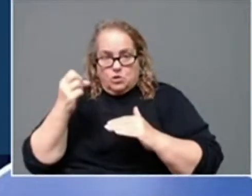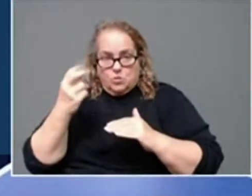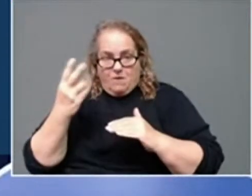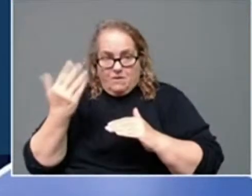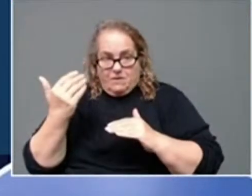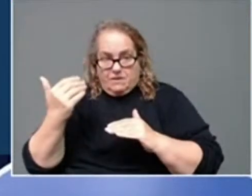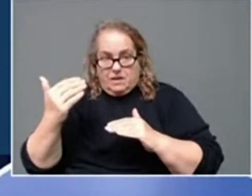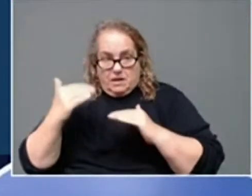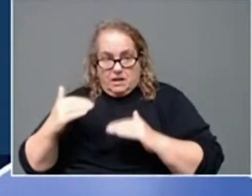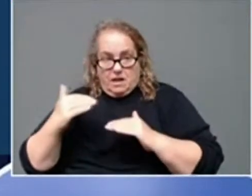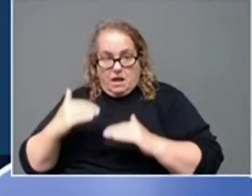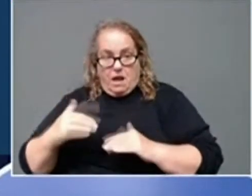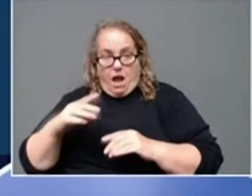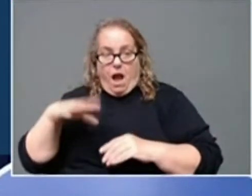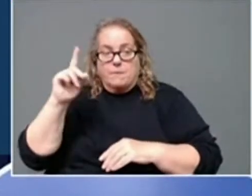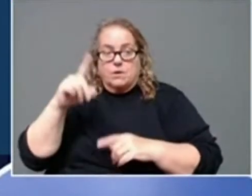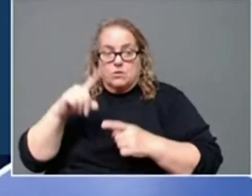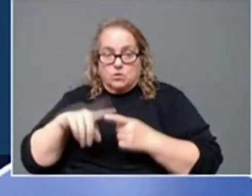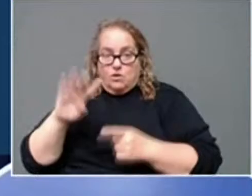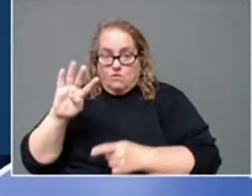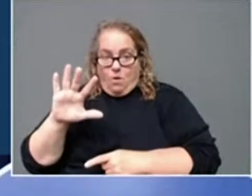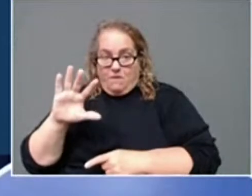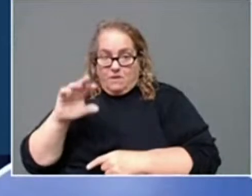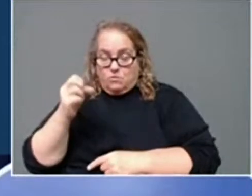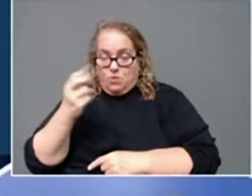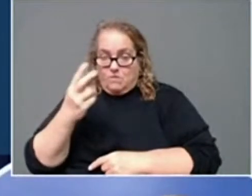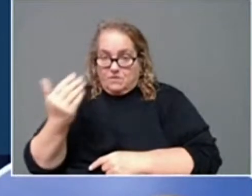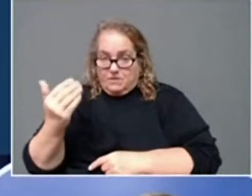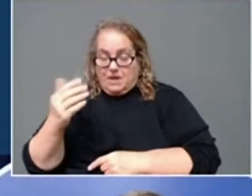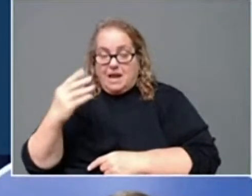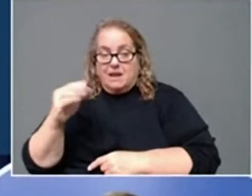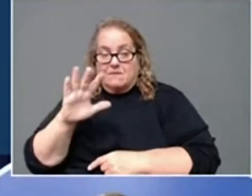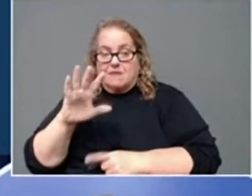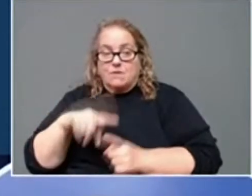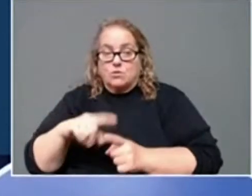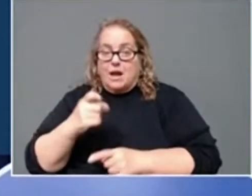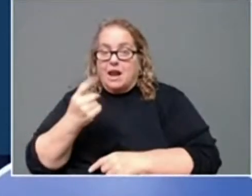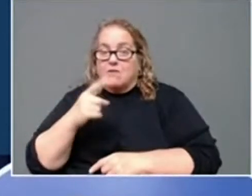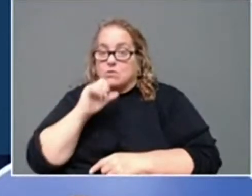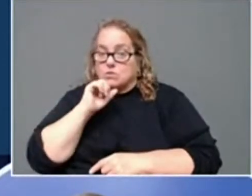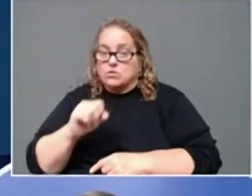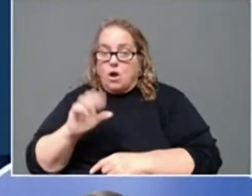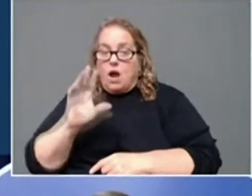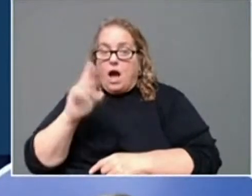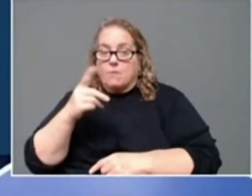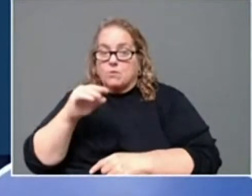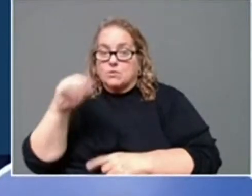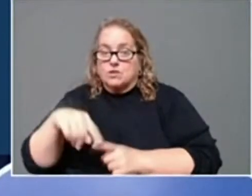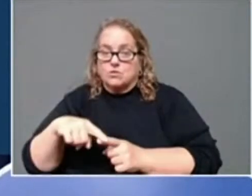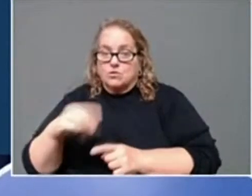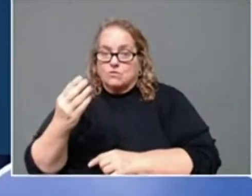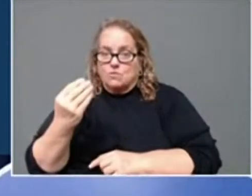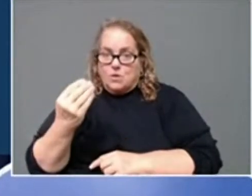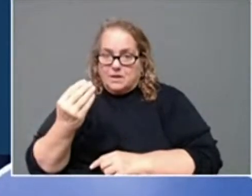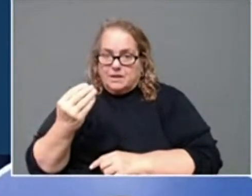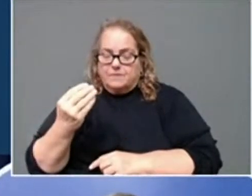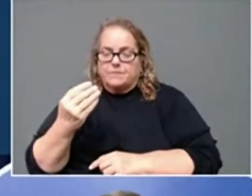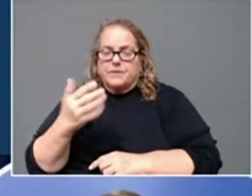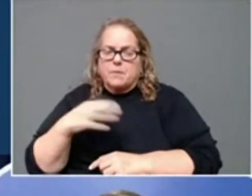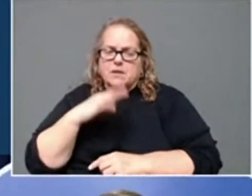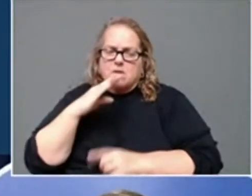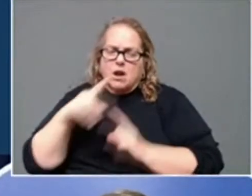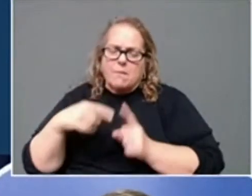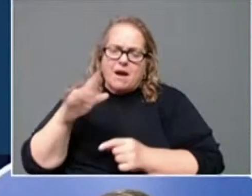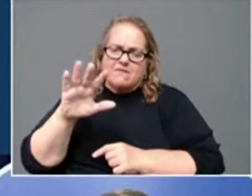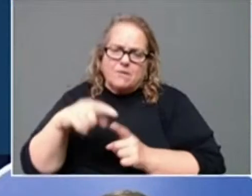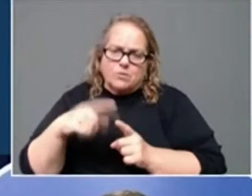percent to 45, and 5 to 11-year-olds, up a percent to 14. Let me talk about that for a minute. It does